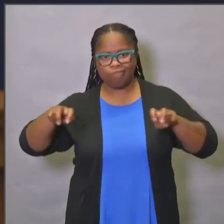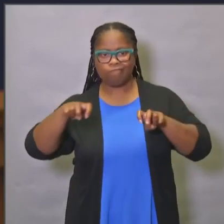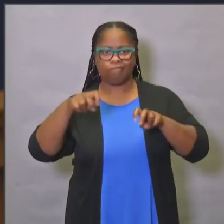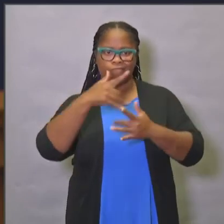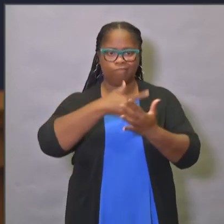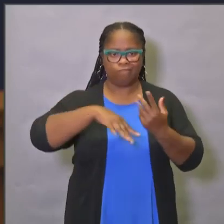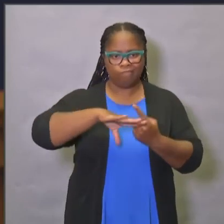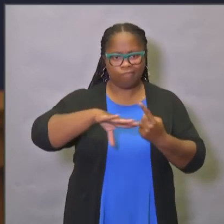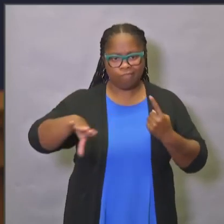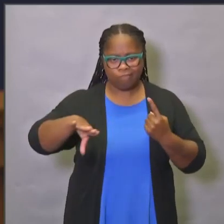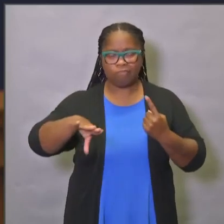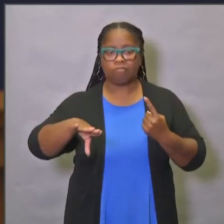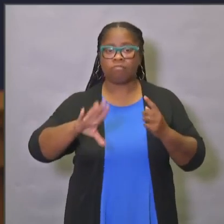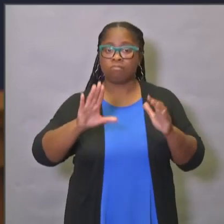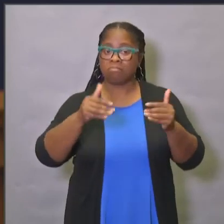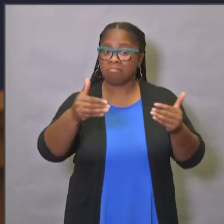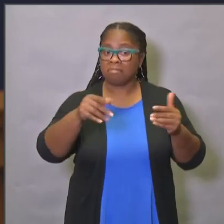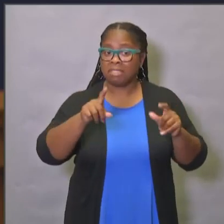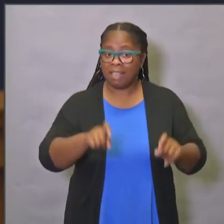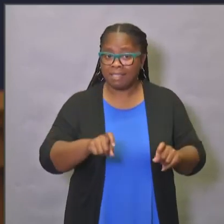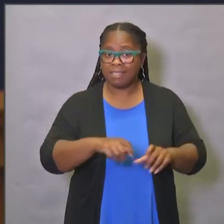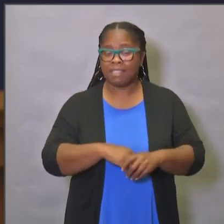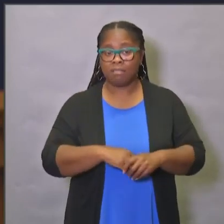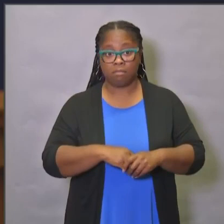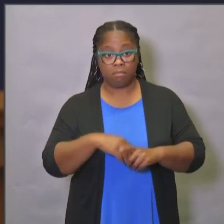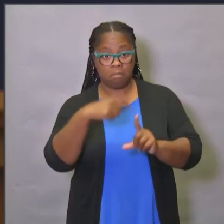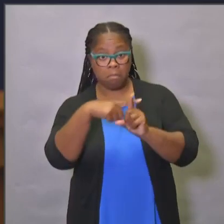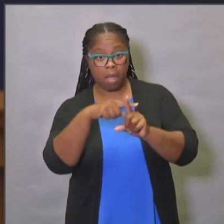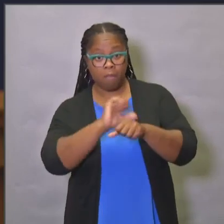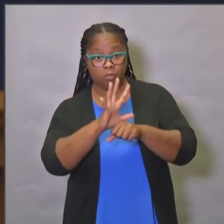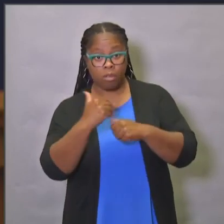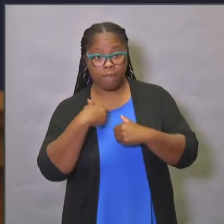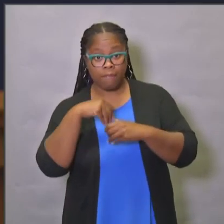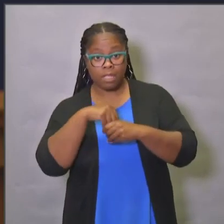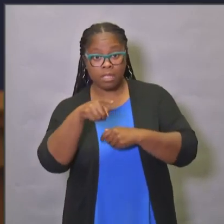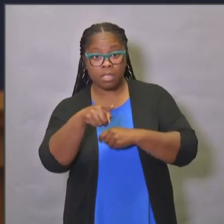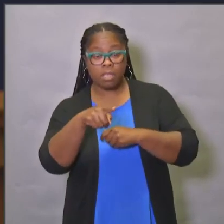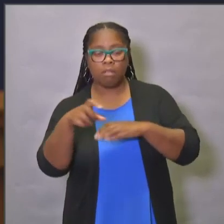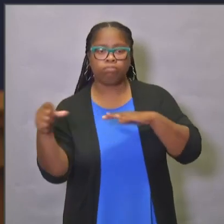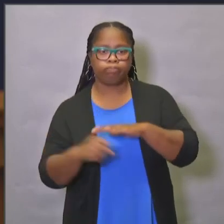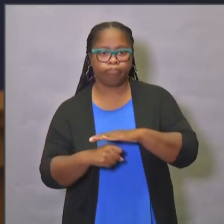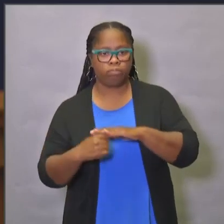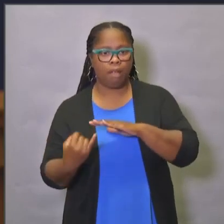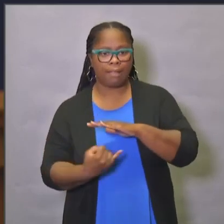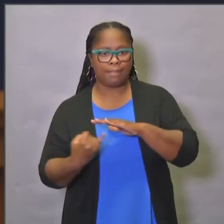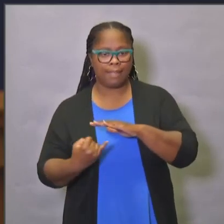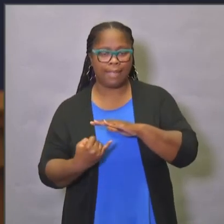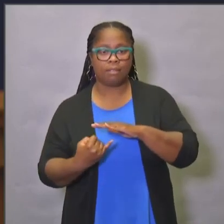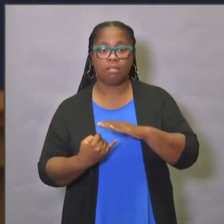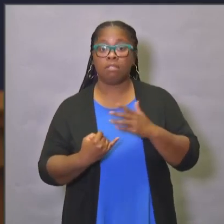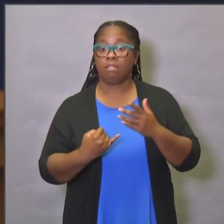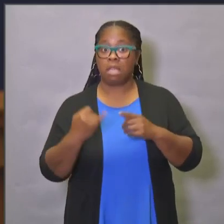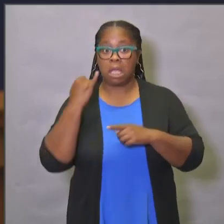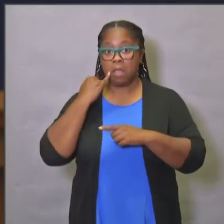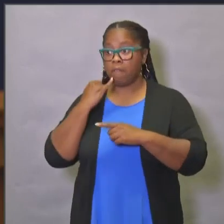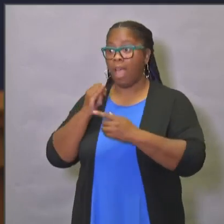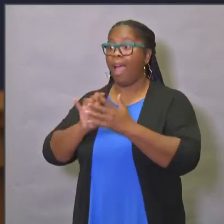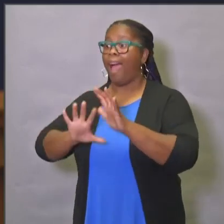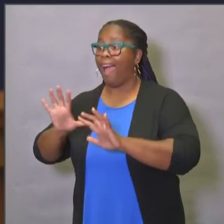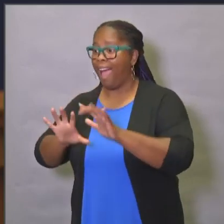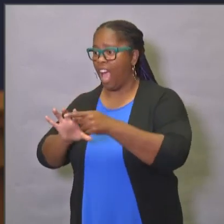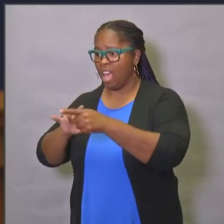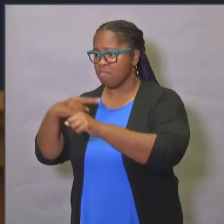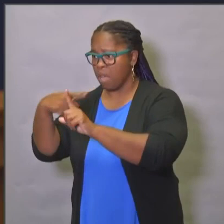others. Get tested, isolate when positive for COVID-19, and quarantine if you're in close contact with someone who